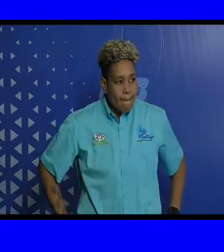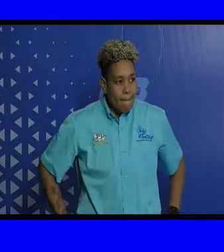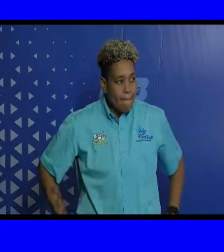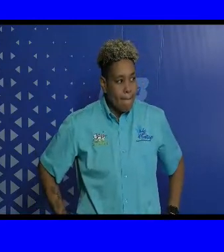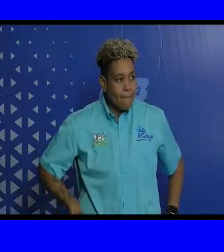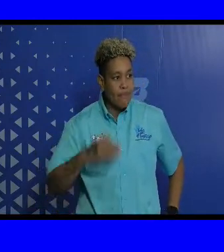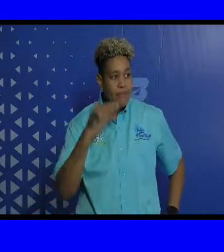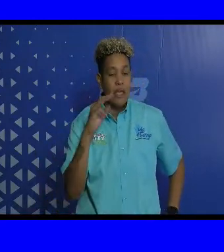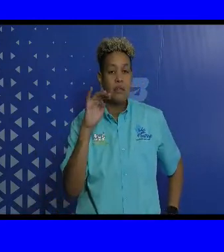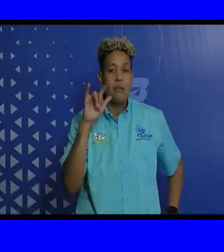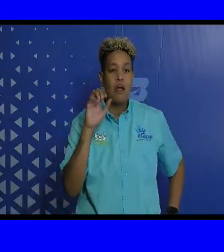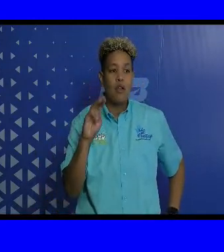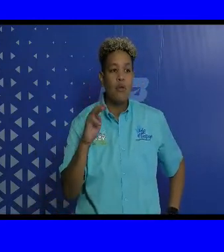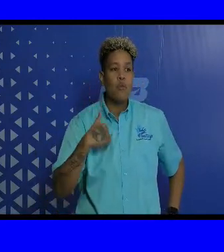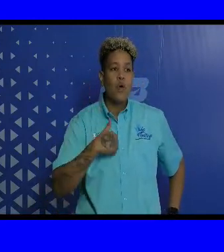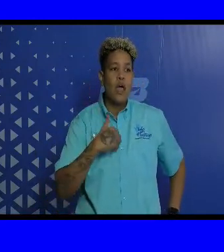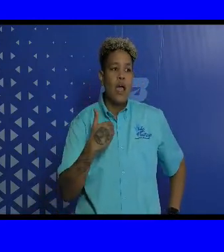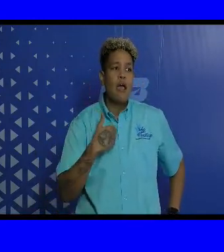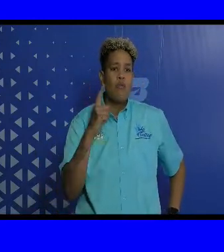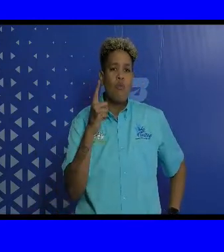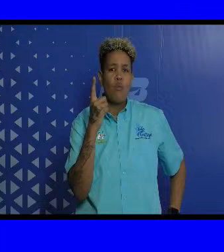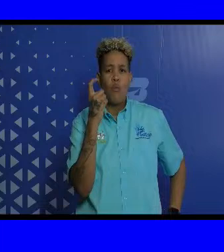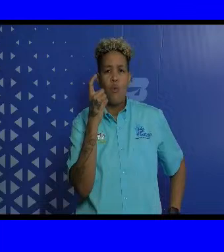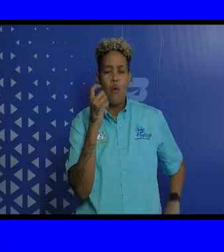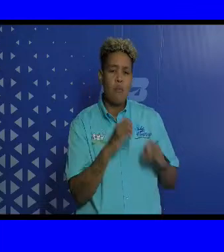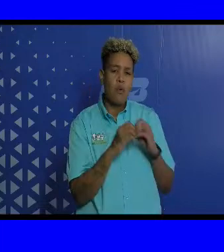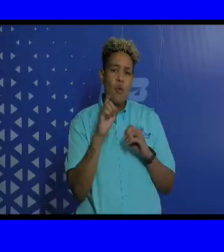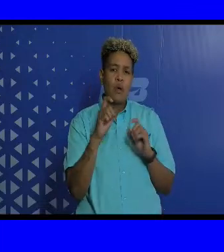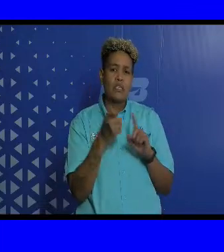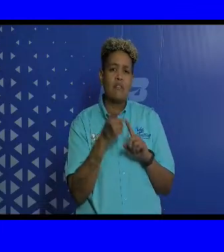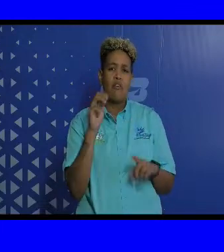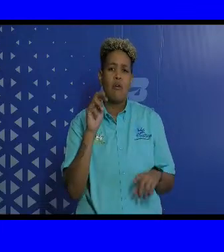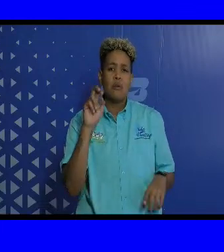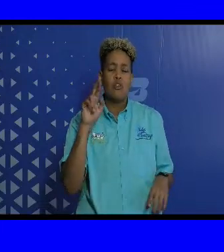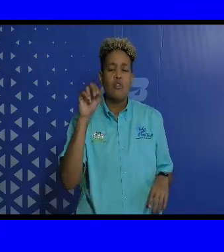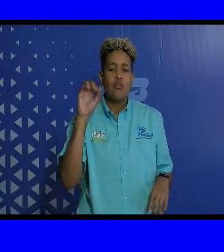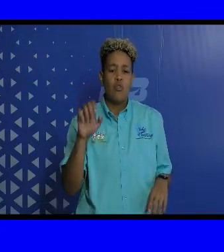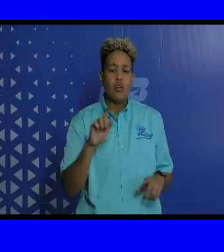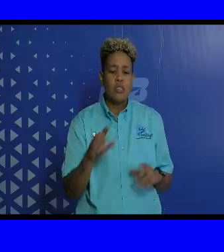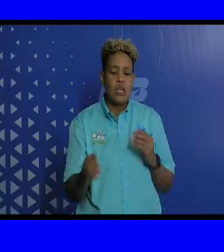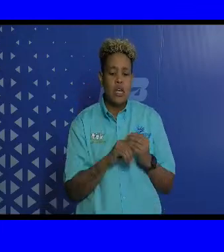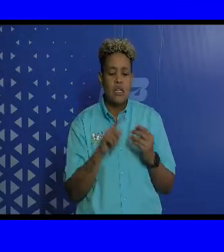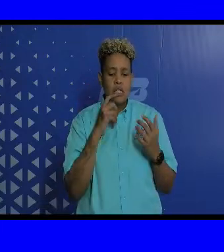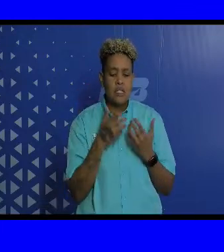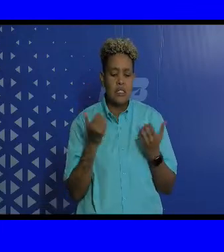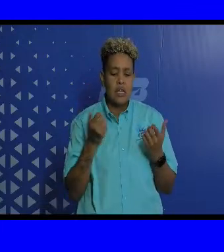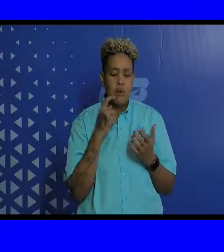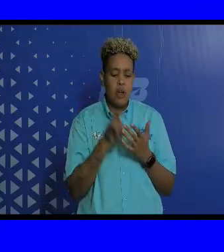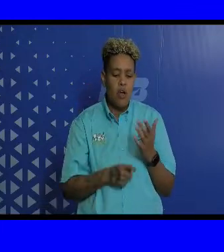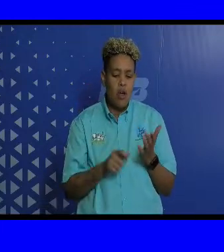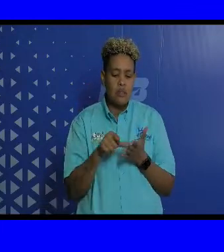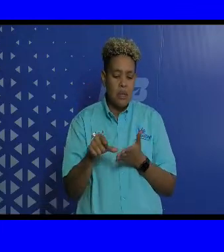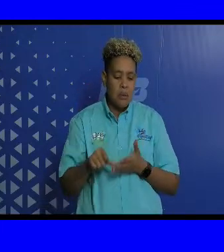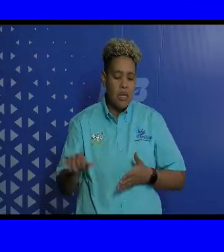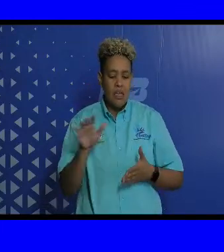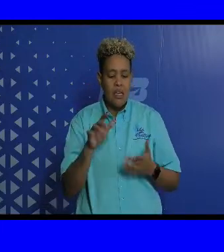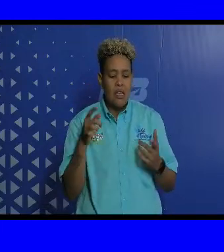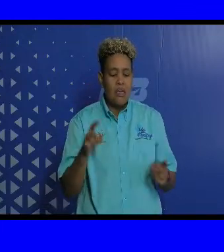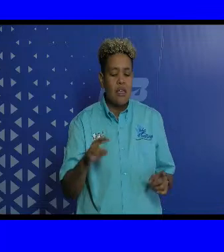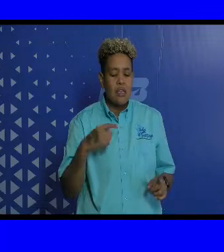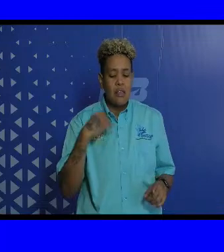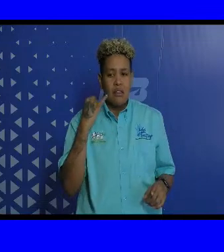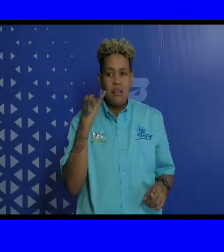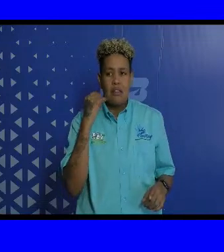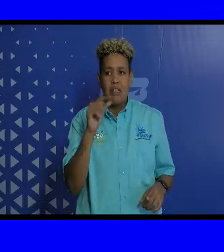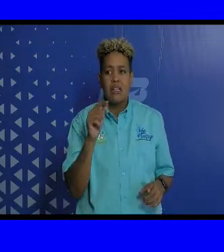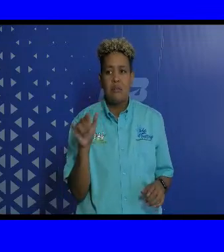Thanks, Malcolm. We have another question from Mr. Rose, also on separation costs. I suppose